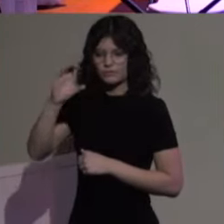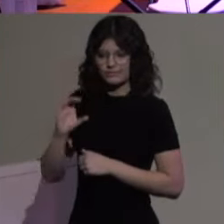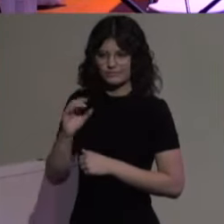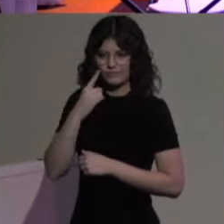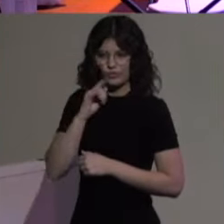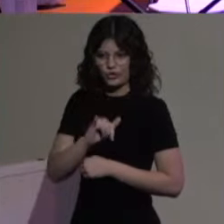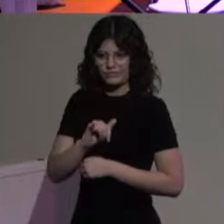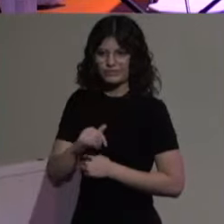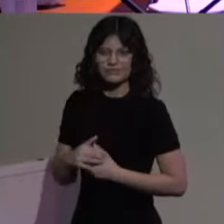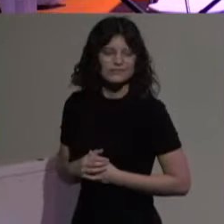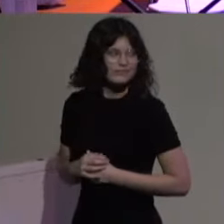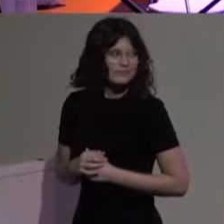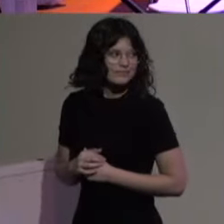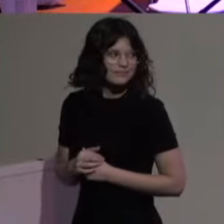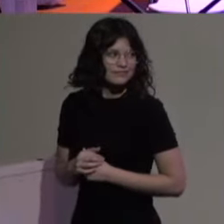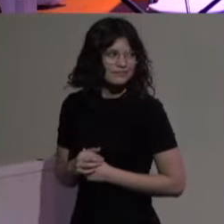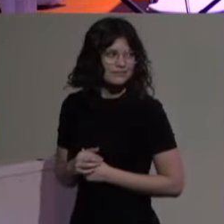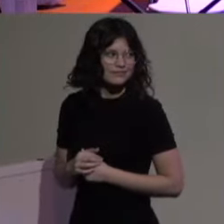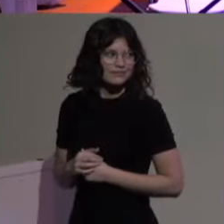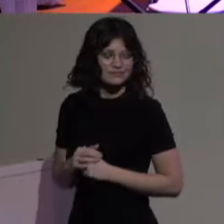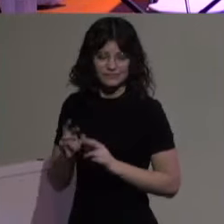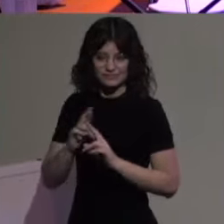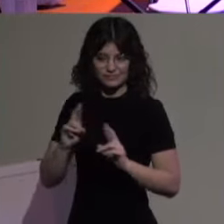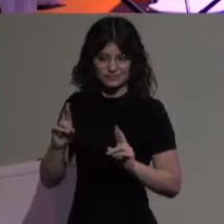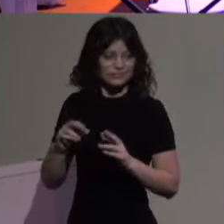go. Okay, are you ready?